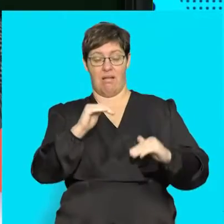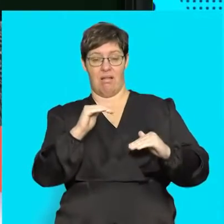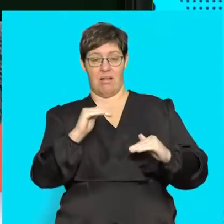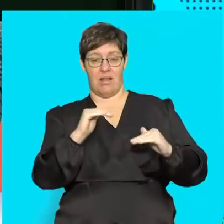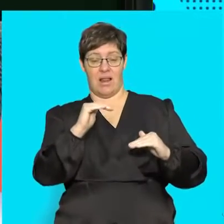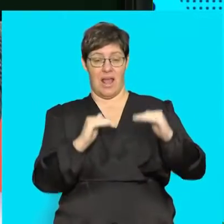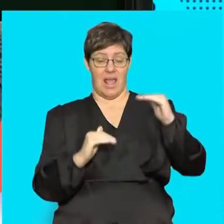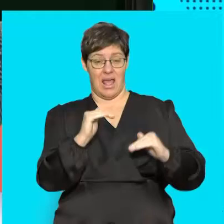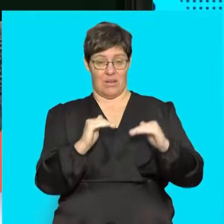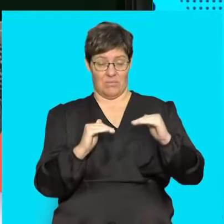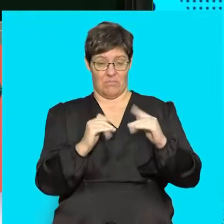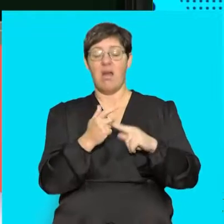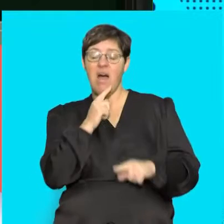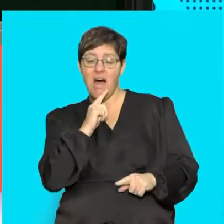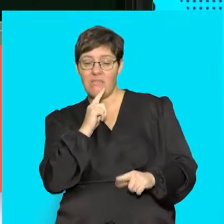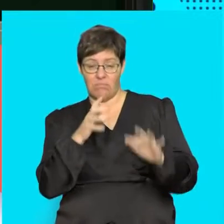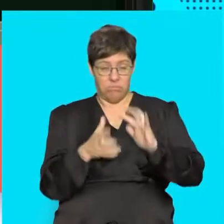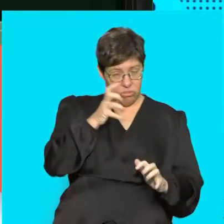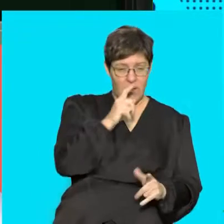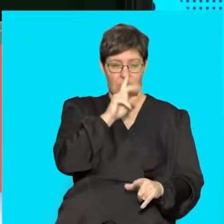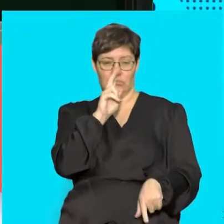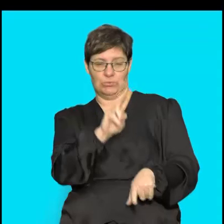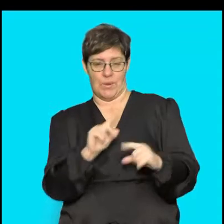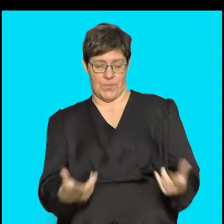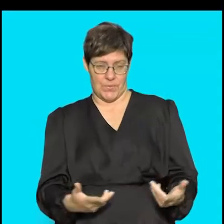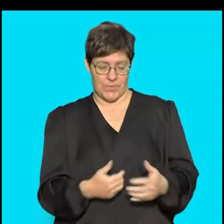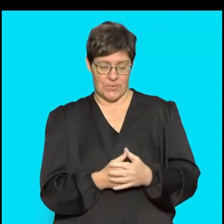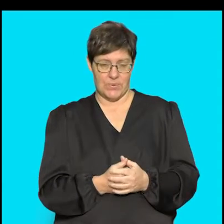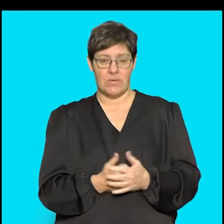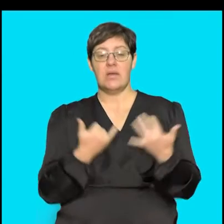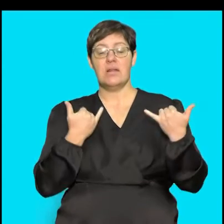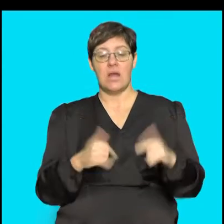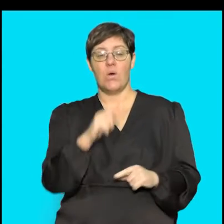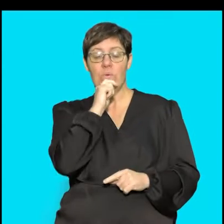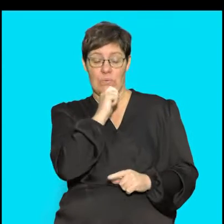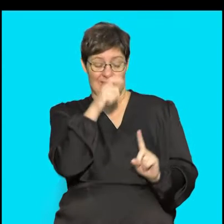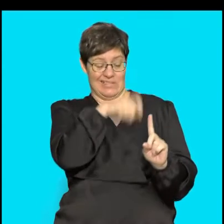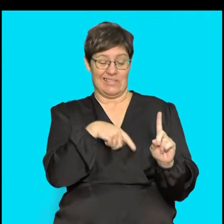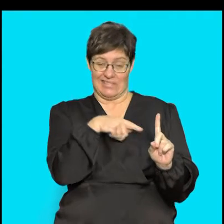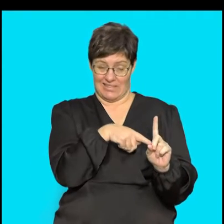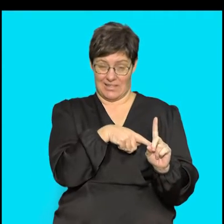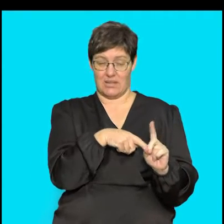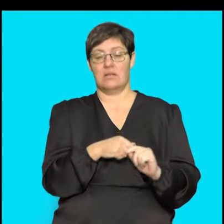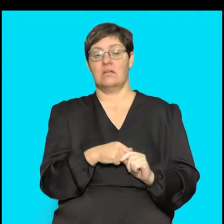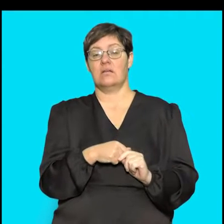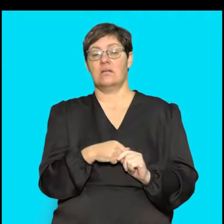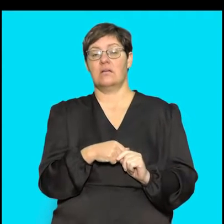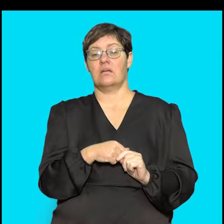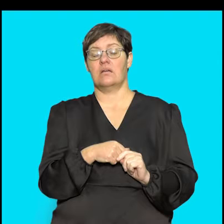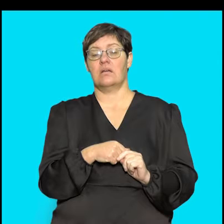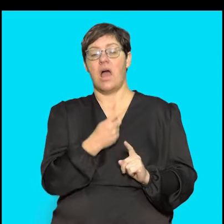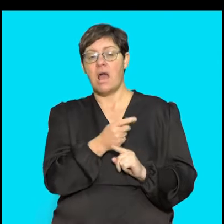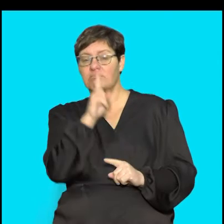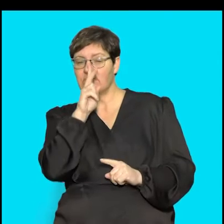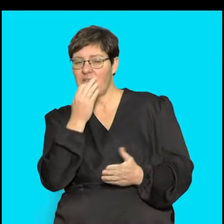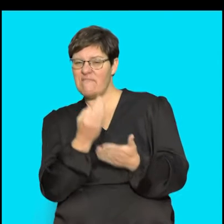is disturbed. I would now like us to go into this session where we will now use Le Chatelier and look at the